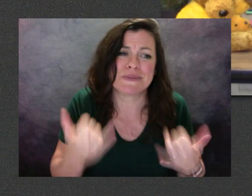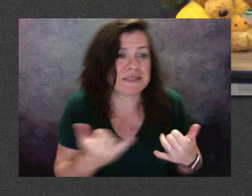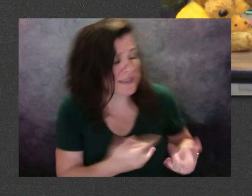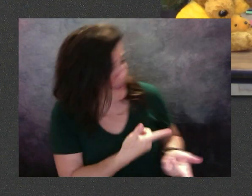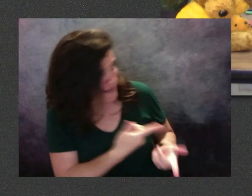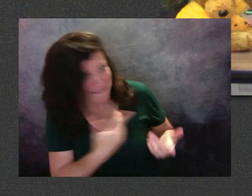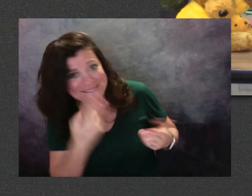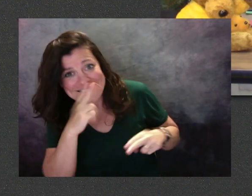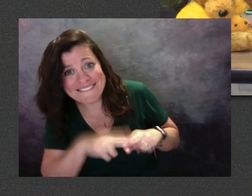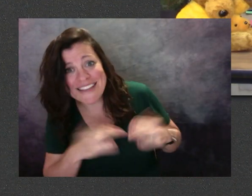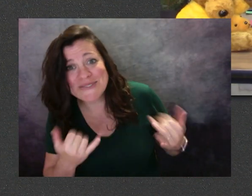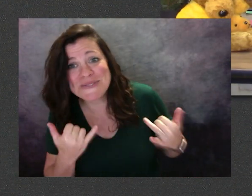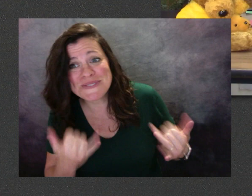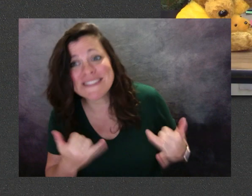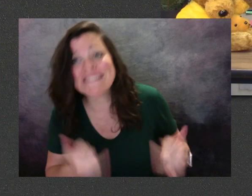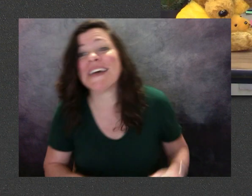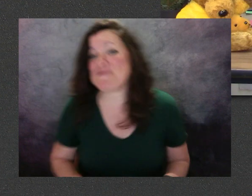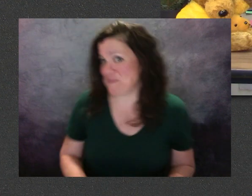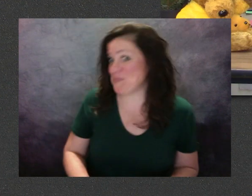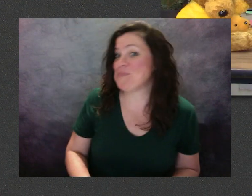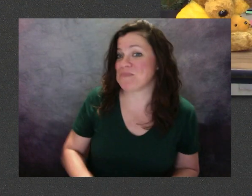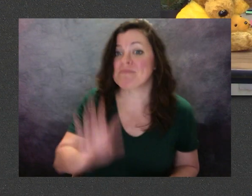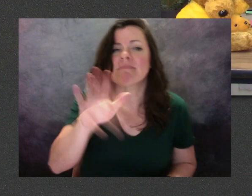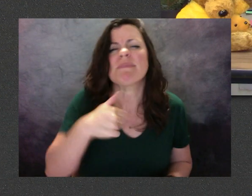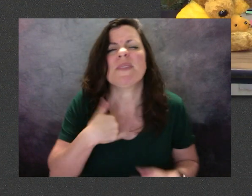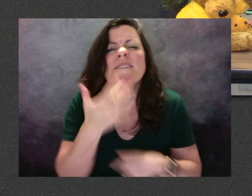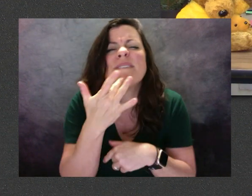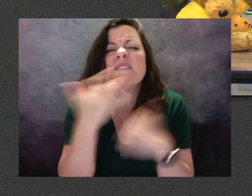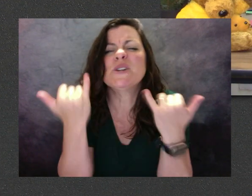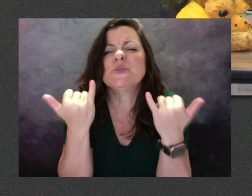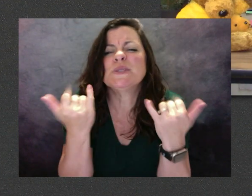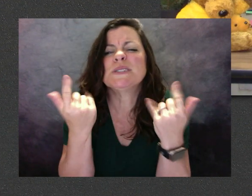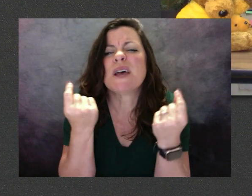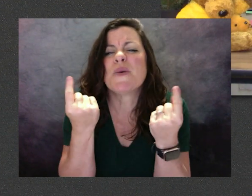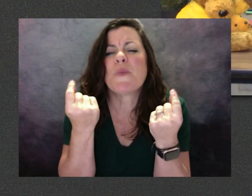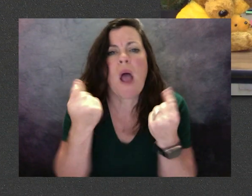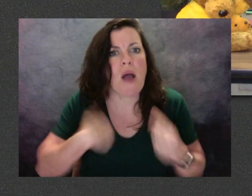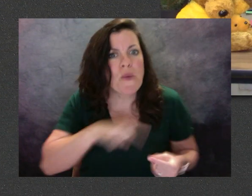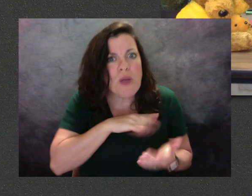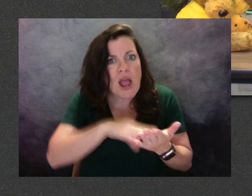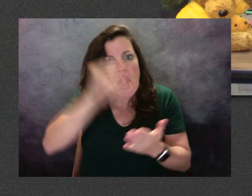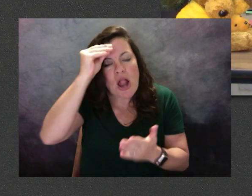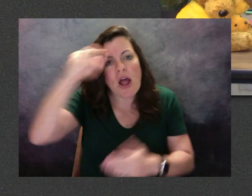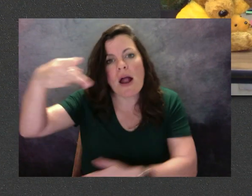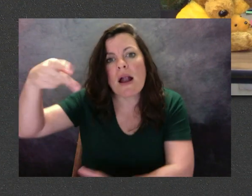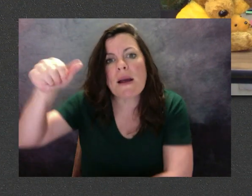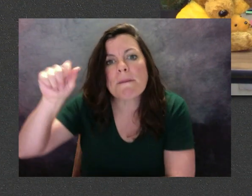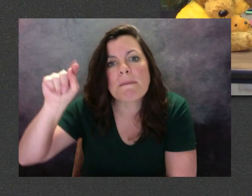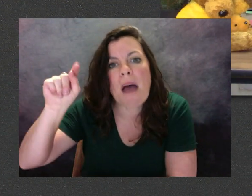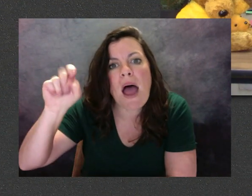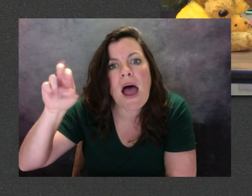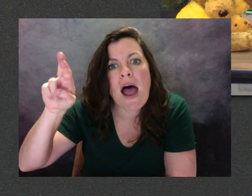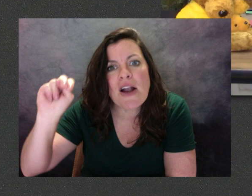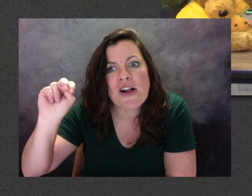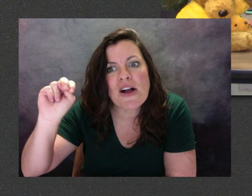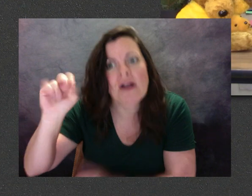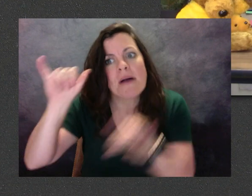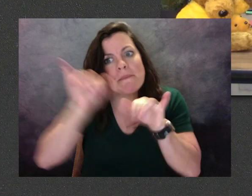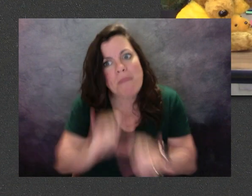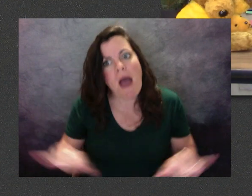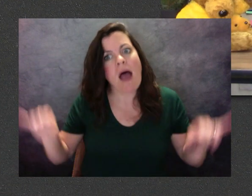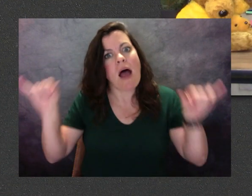learning about those patterns. Do you remember about patterns? What does it do? It goes over and over and over